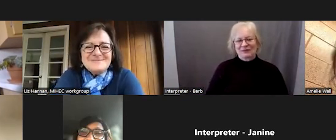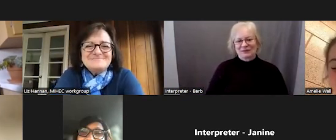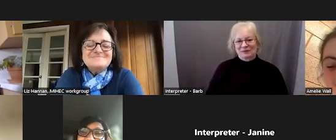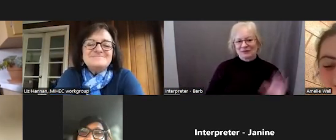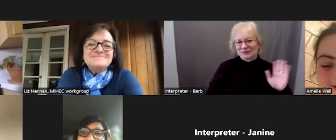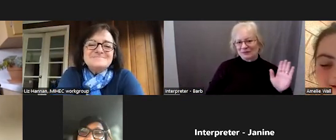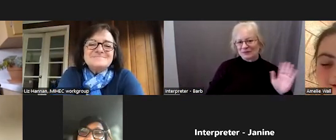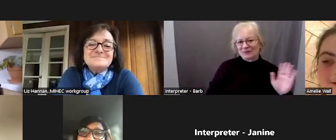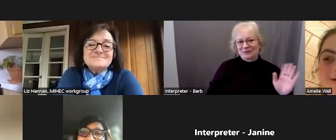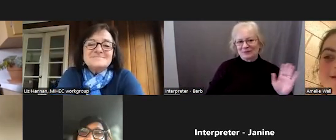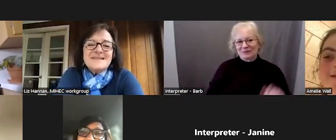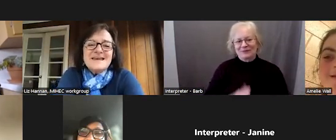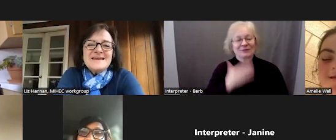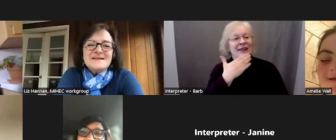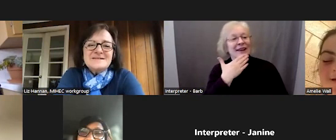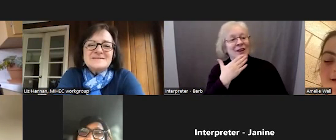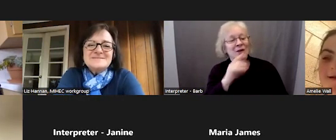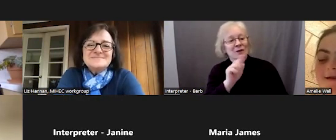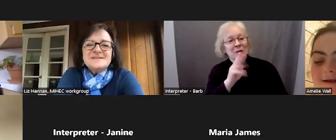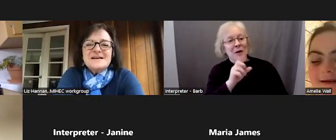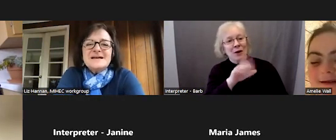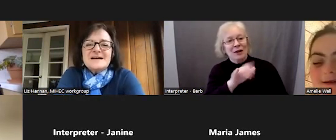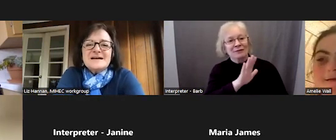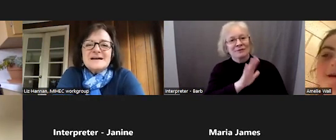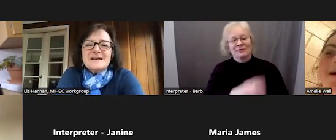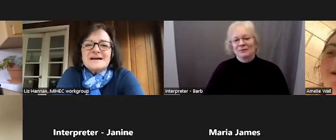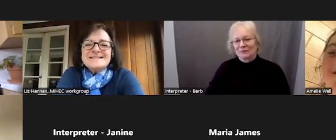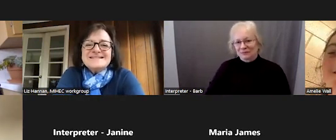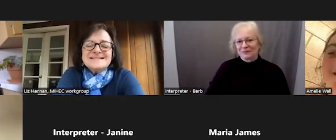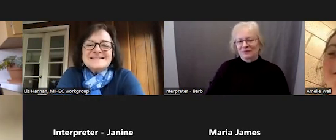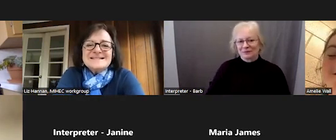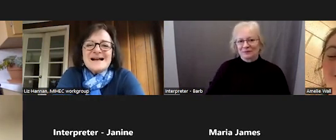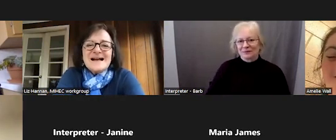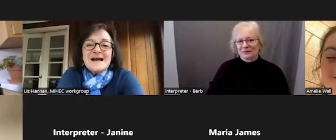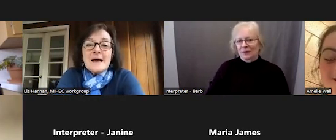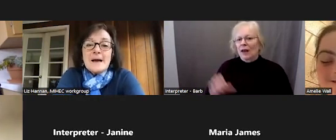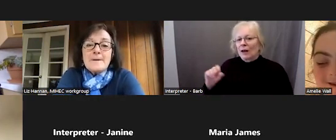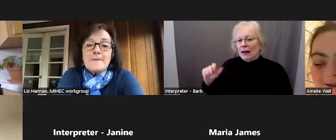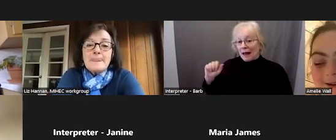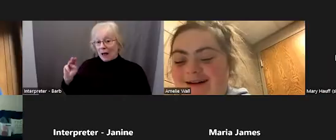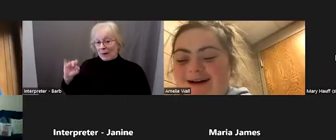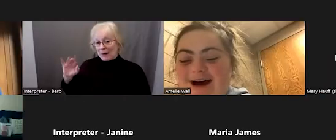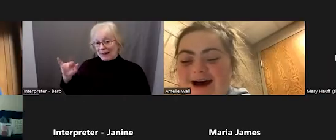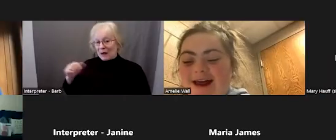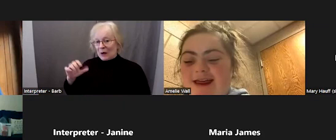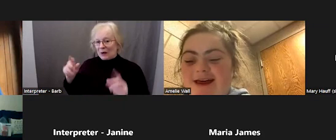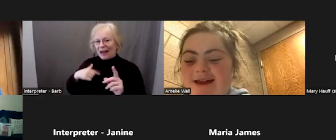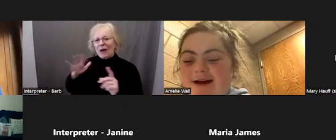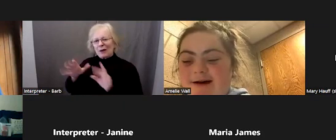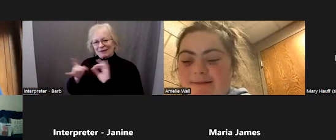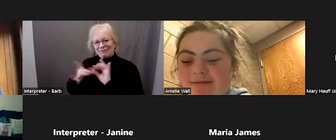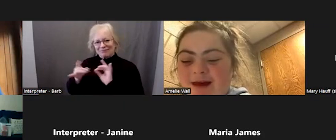Bye. Thank you, Tamara. Thank you. All right. I guess I should start us off here. I